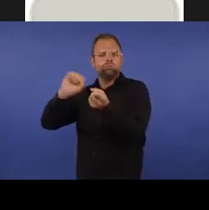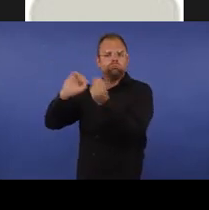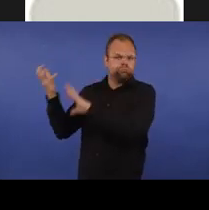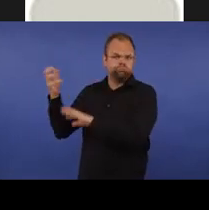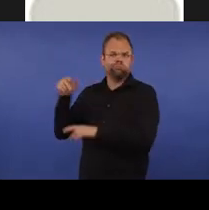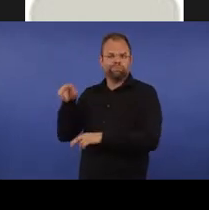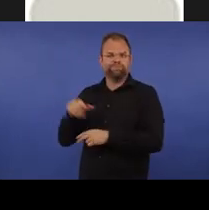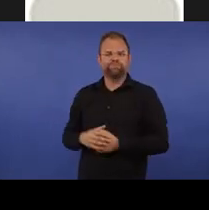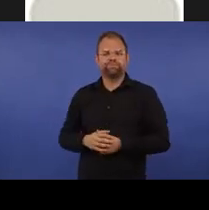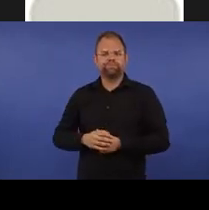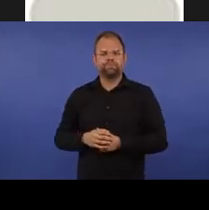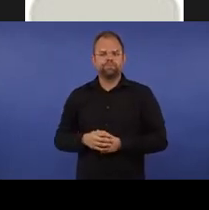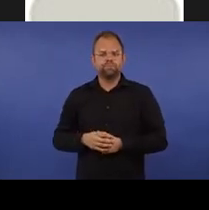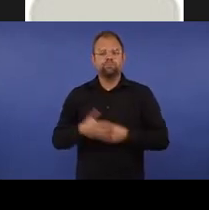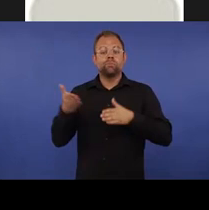facilities.